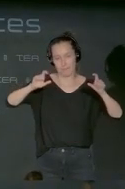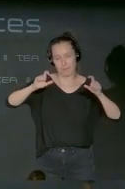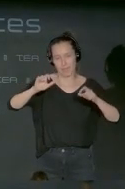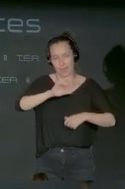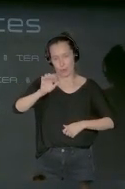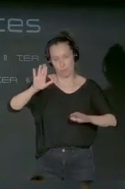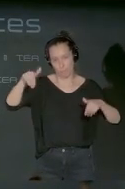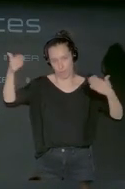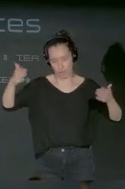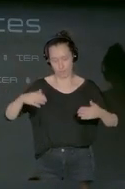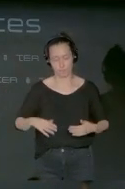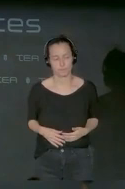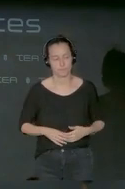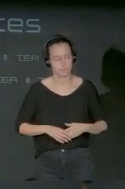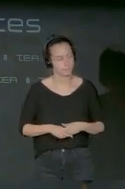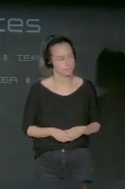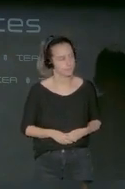All the consoles are non-EU.